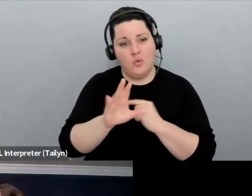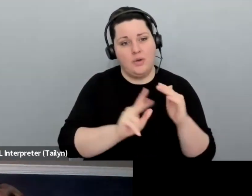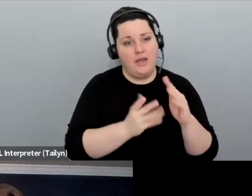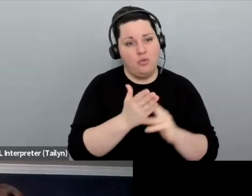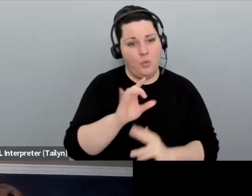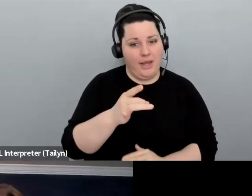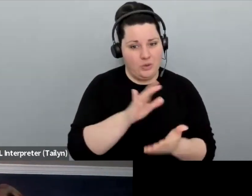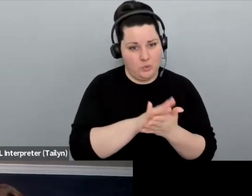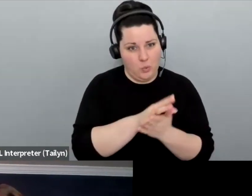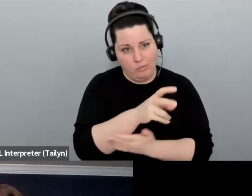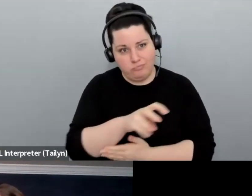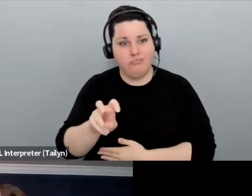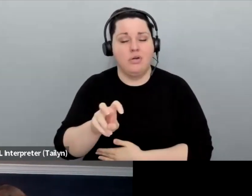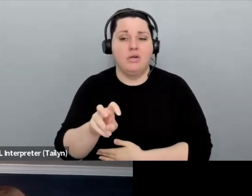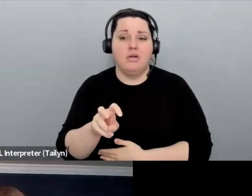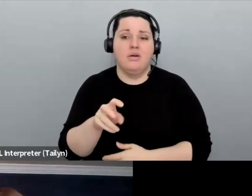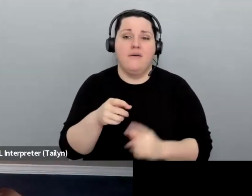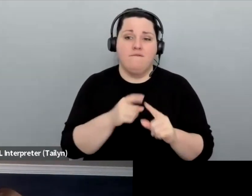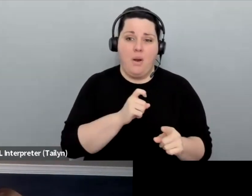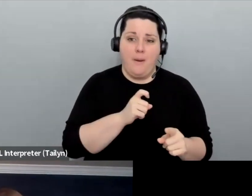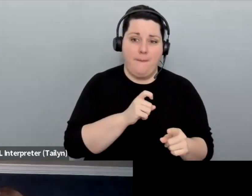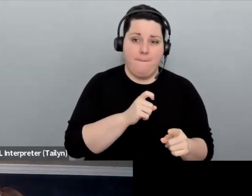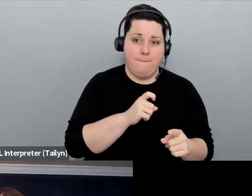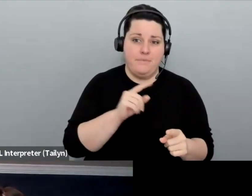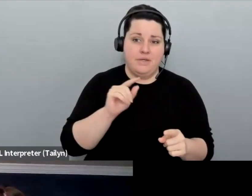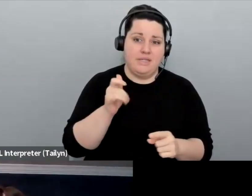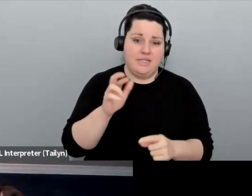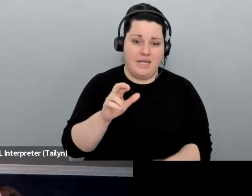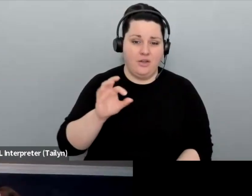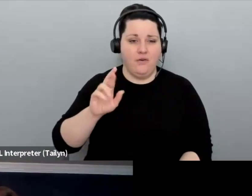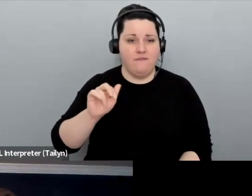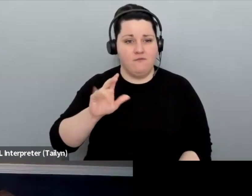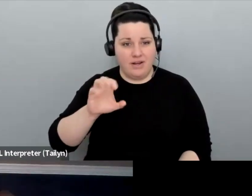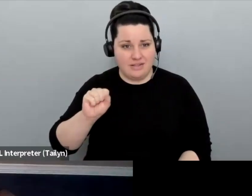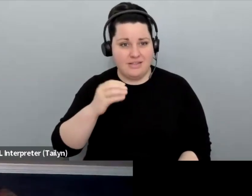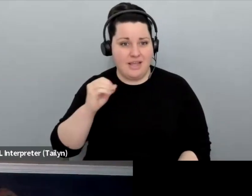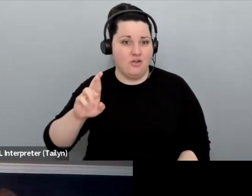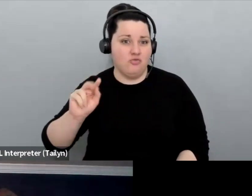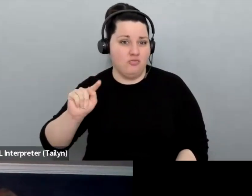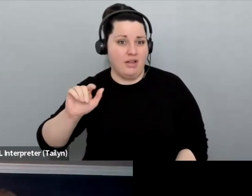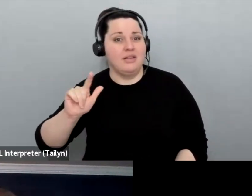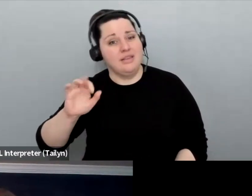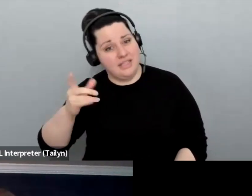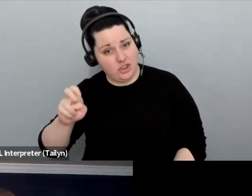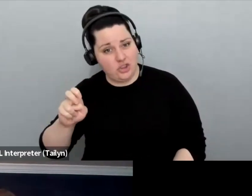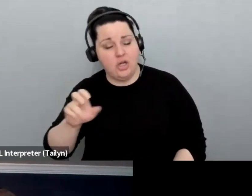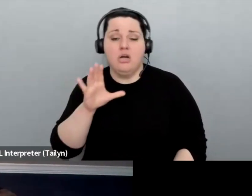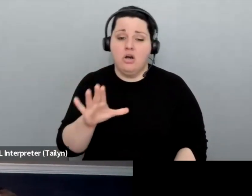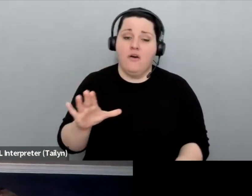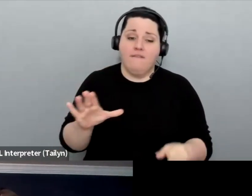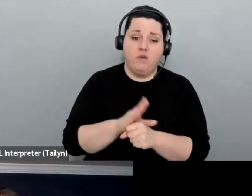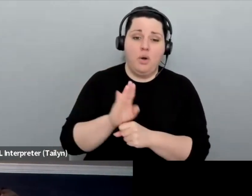K-8 School from Taylor, Francis, and Rutledge. You can see her full bio on